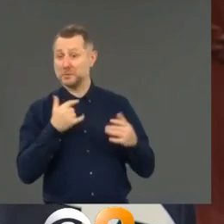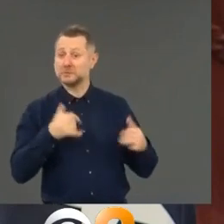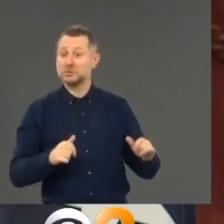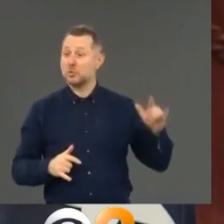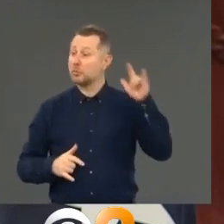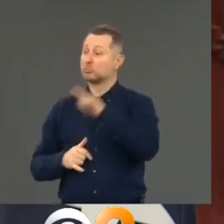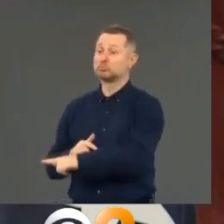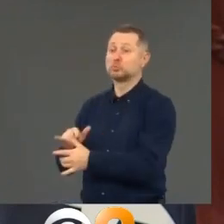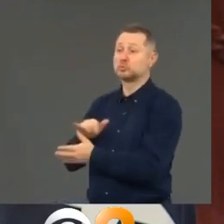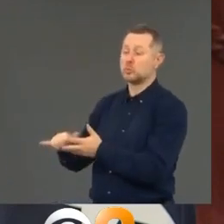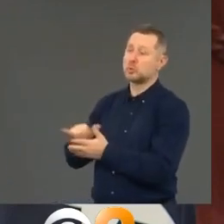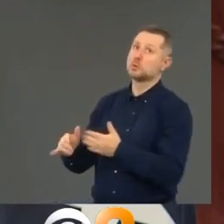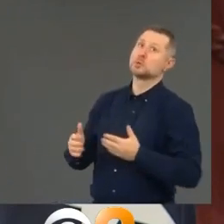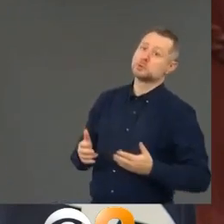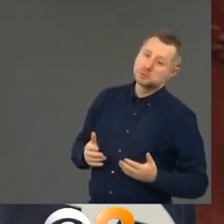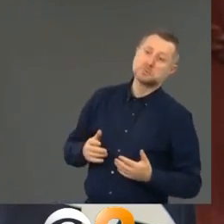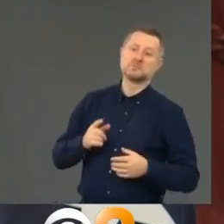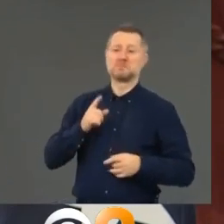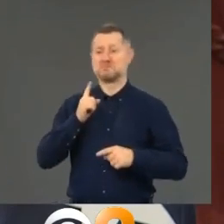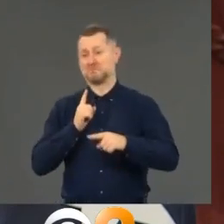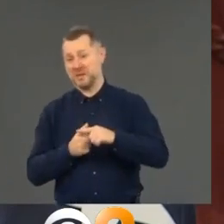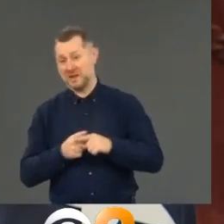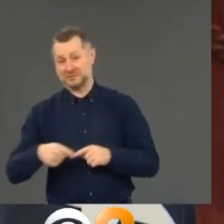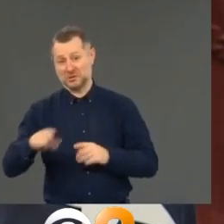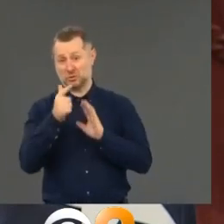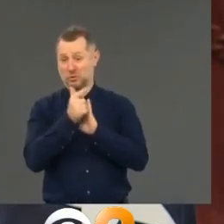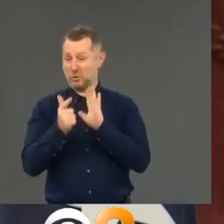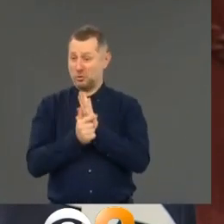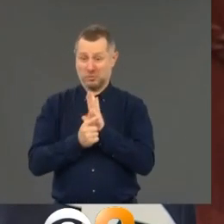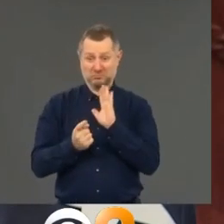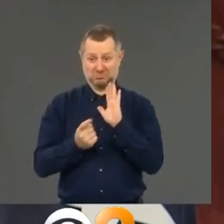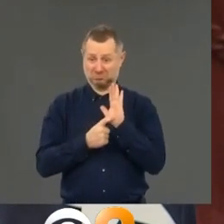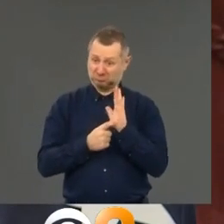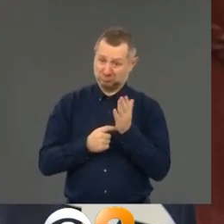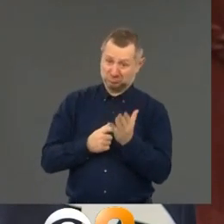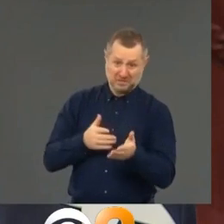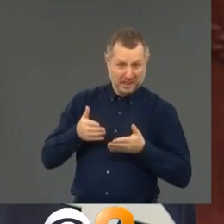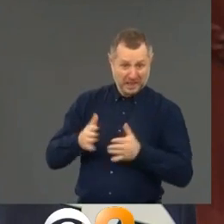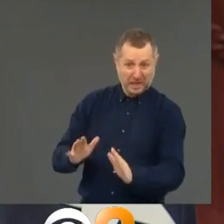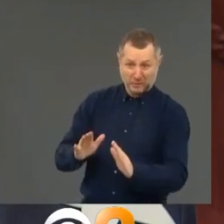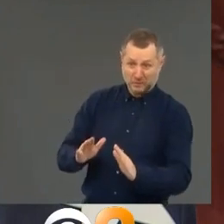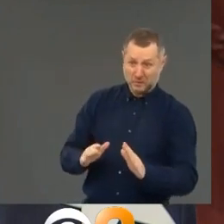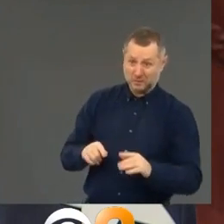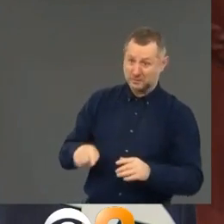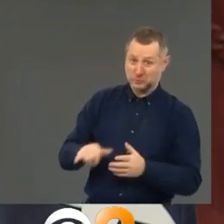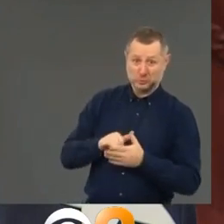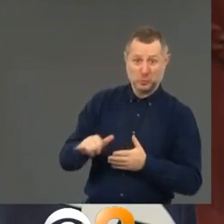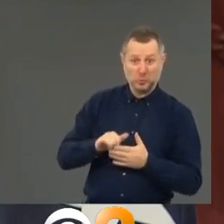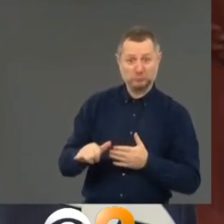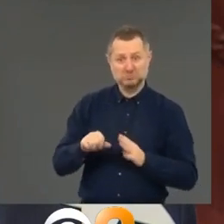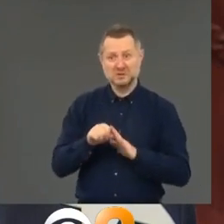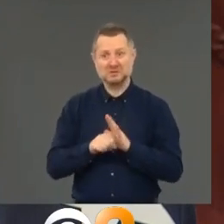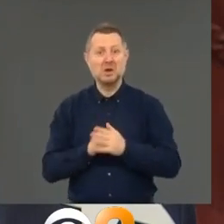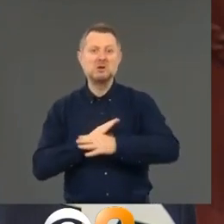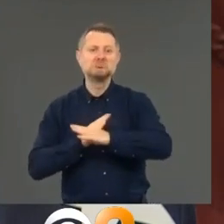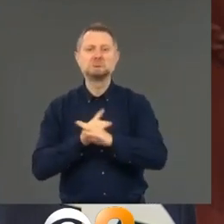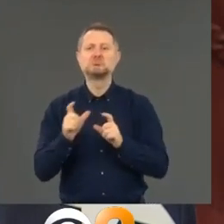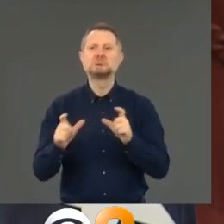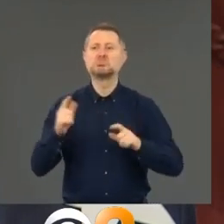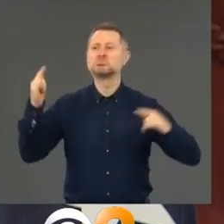Jesse, I don't know that legally one state can bar other